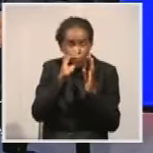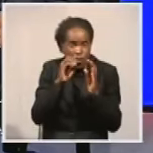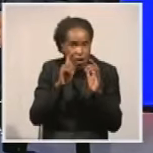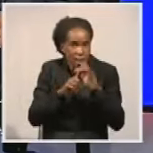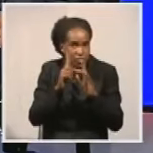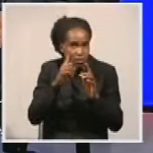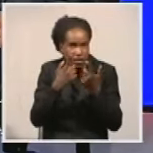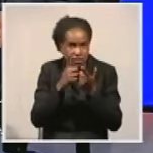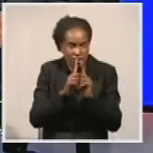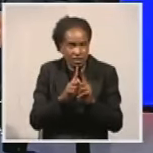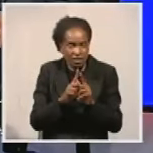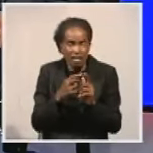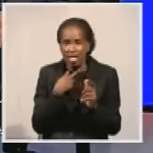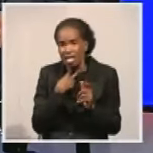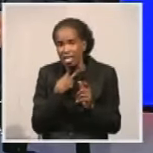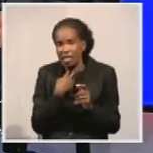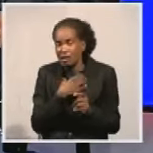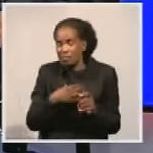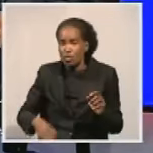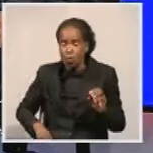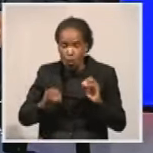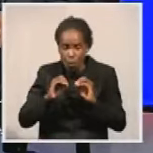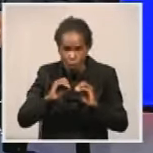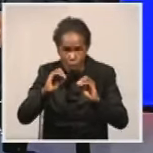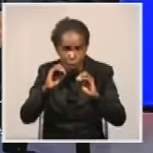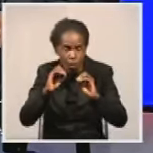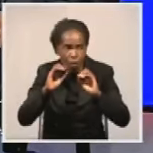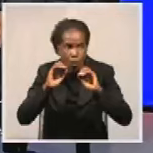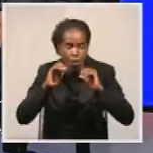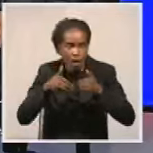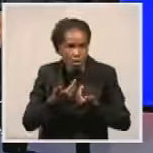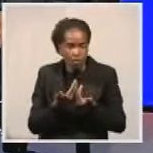you, the constitution must be